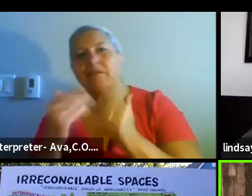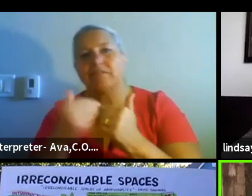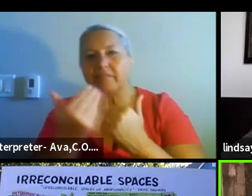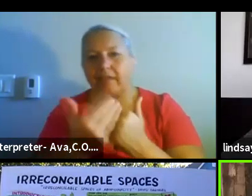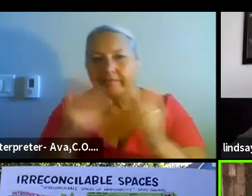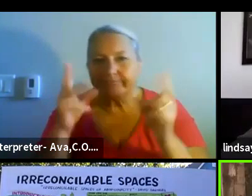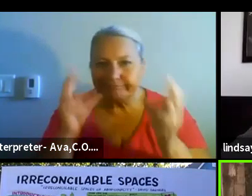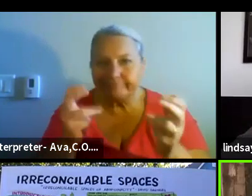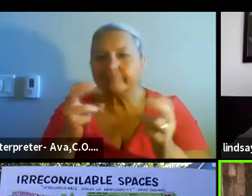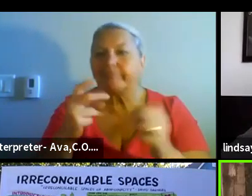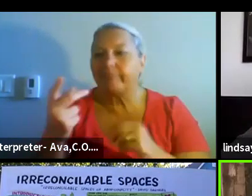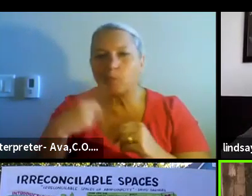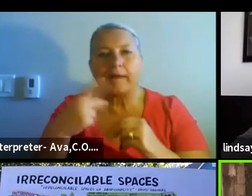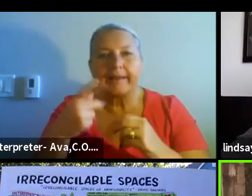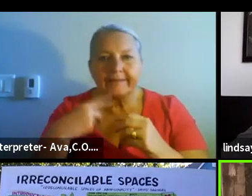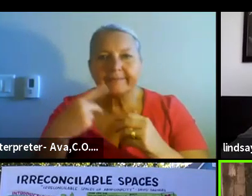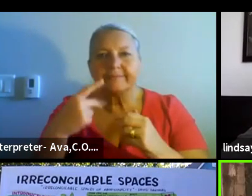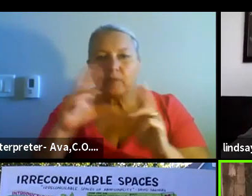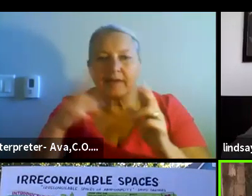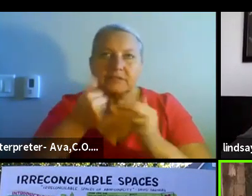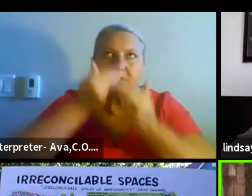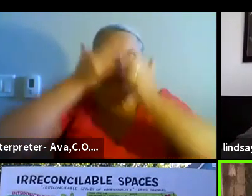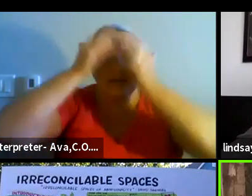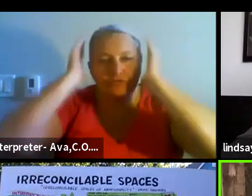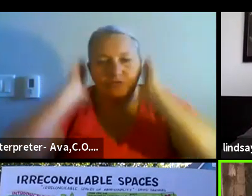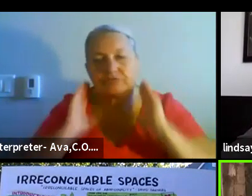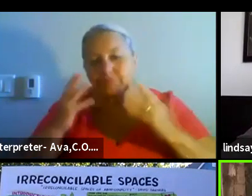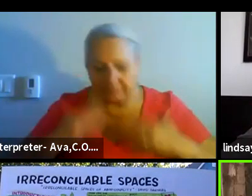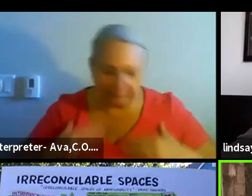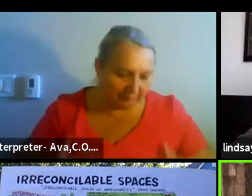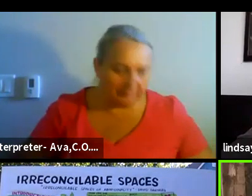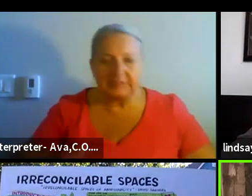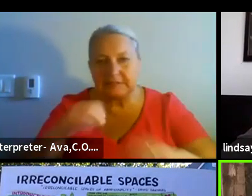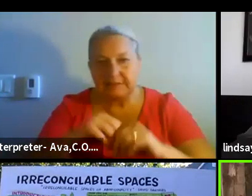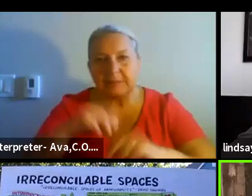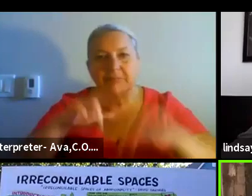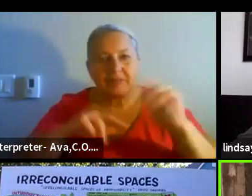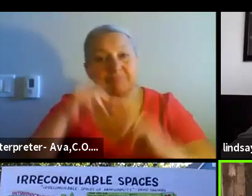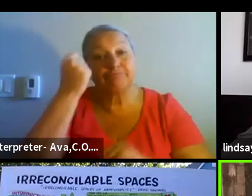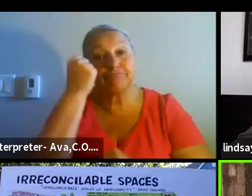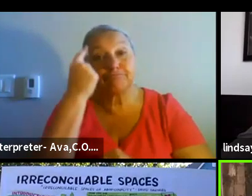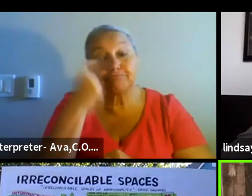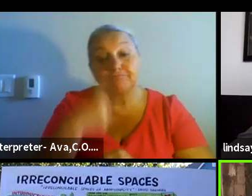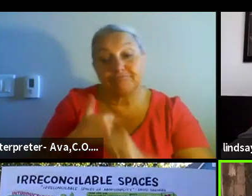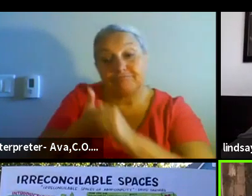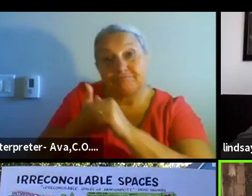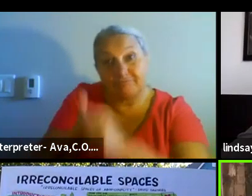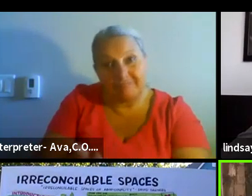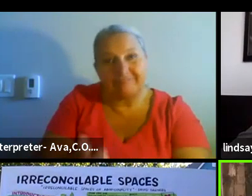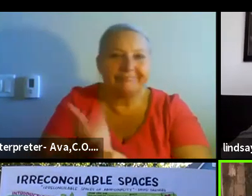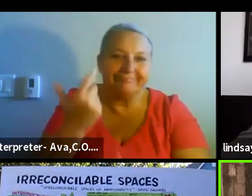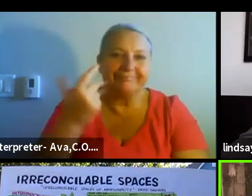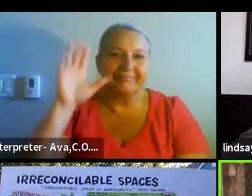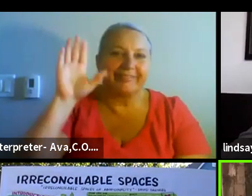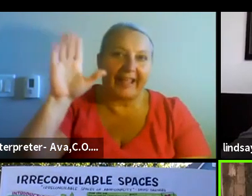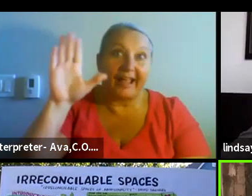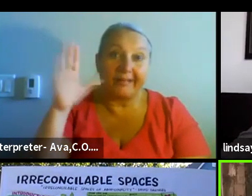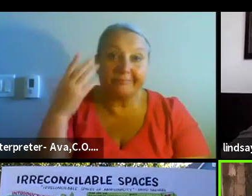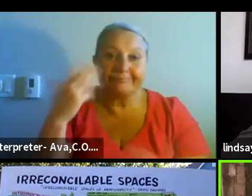we then smudged within the building, the company smudge, in accordance, of course, with building